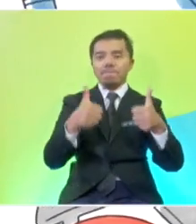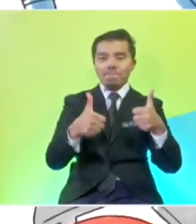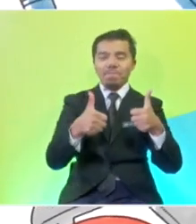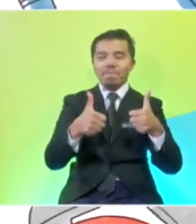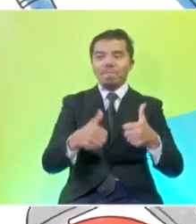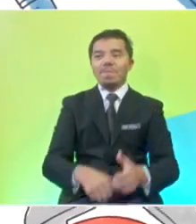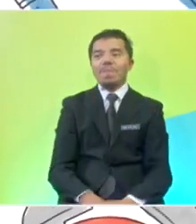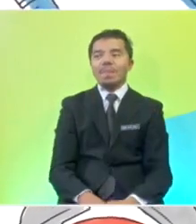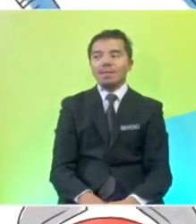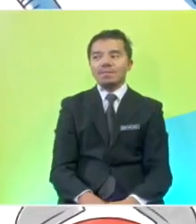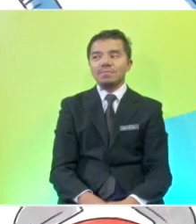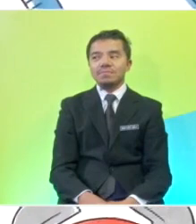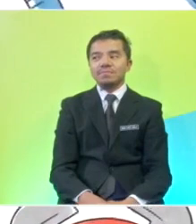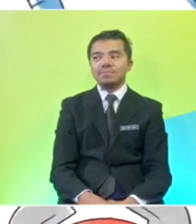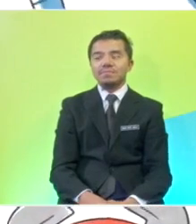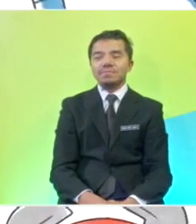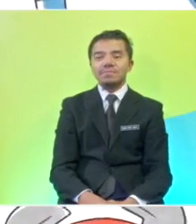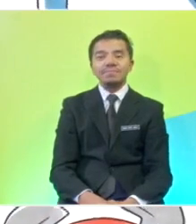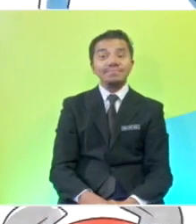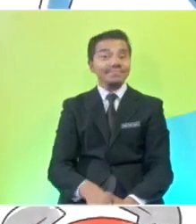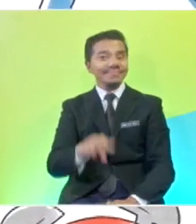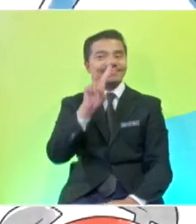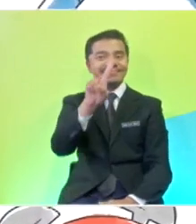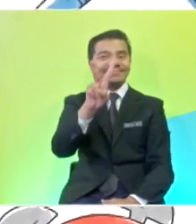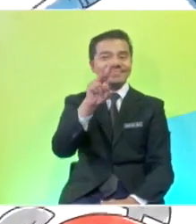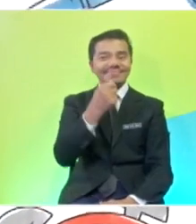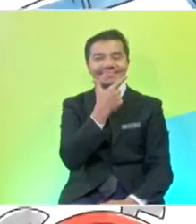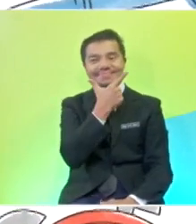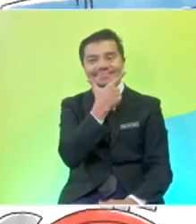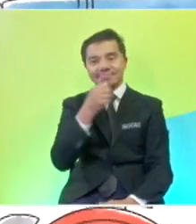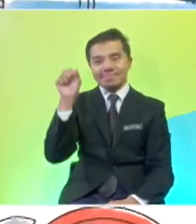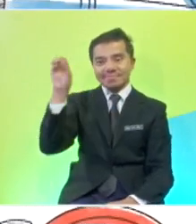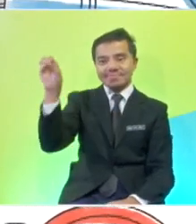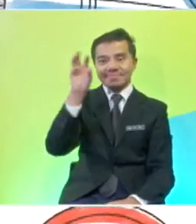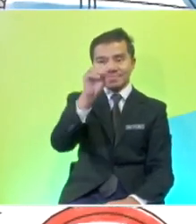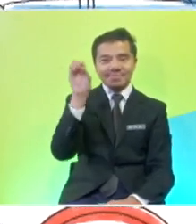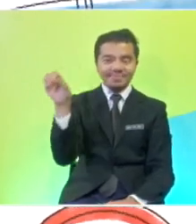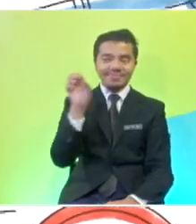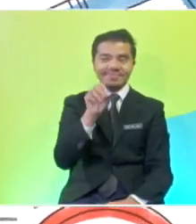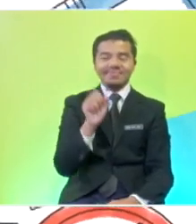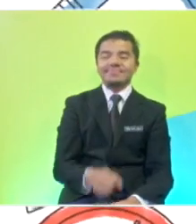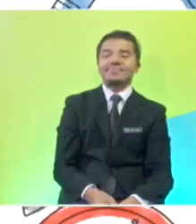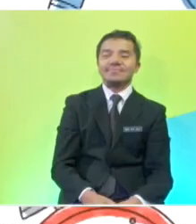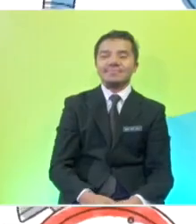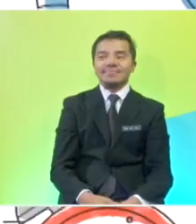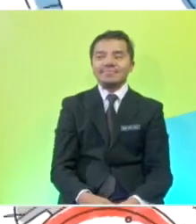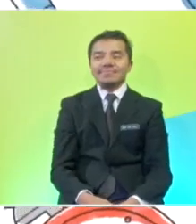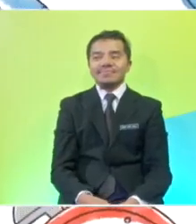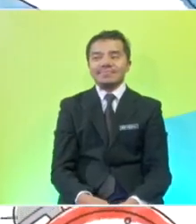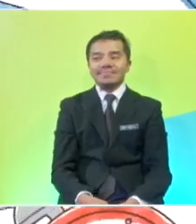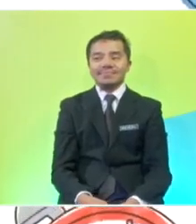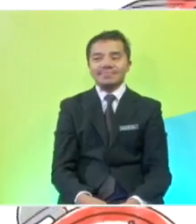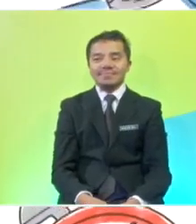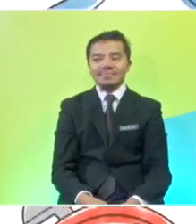think we can give each of them 2 smiley. 2 smiley. Yes. Okay. Everybody gets 2 smileys. Good